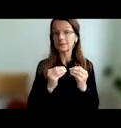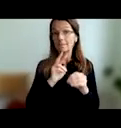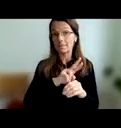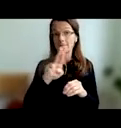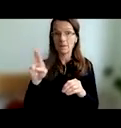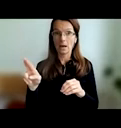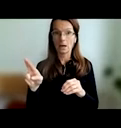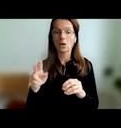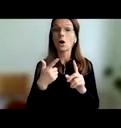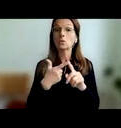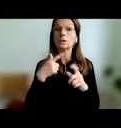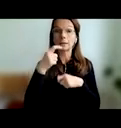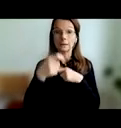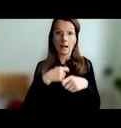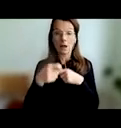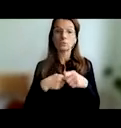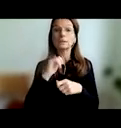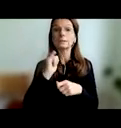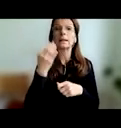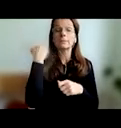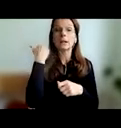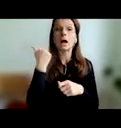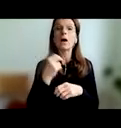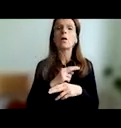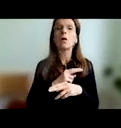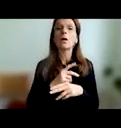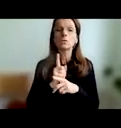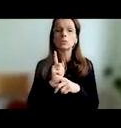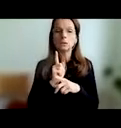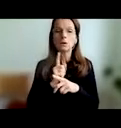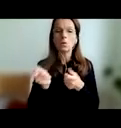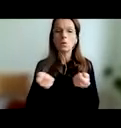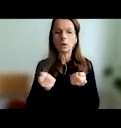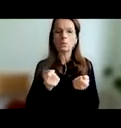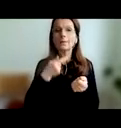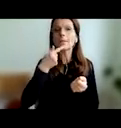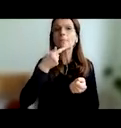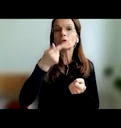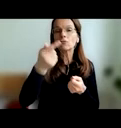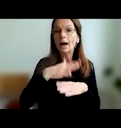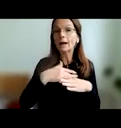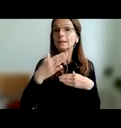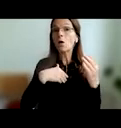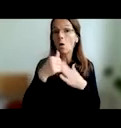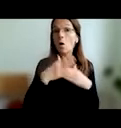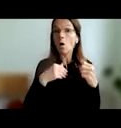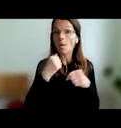in Slovenia and elsewhere. And the second workshop